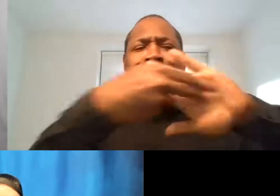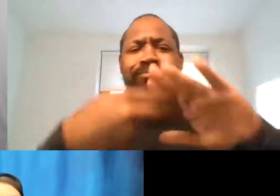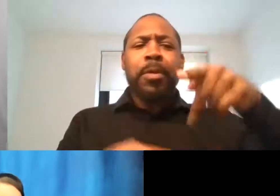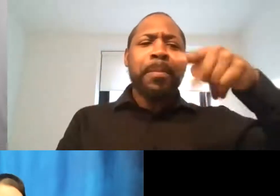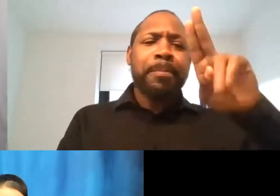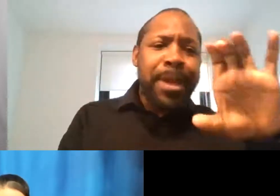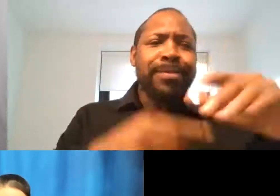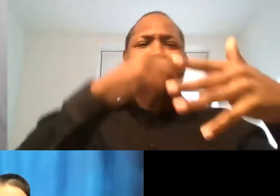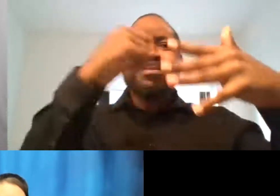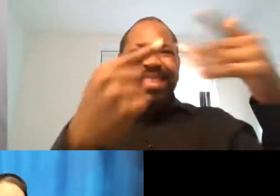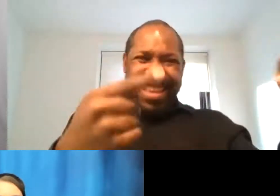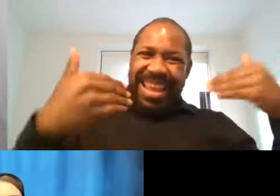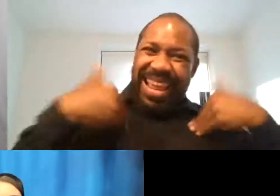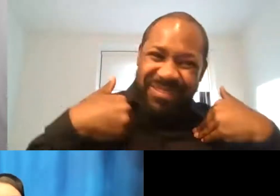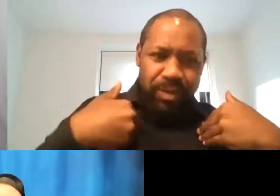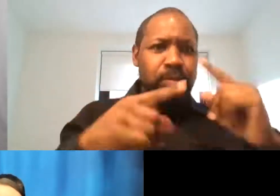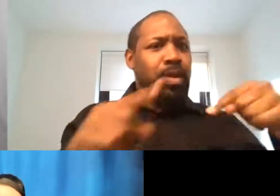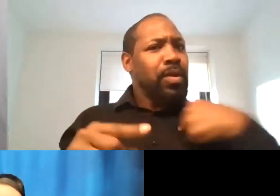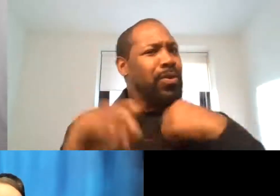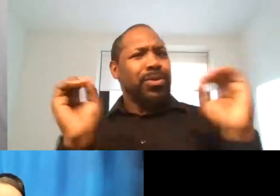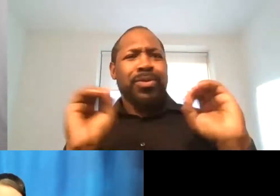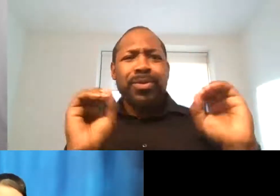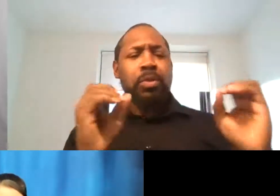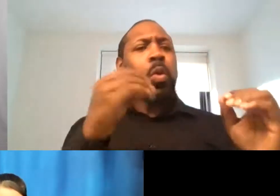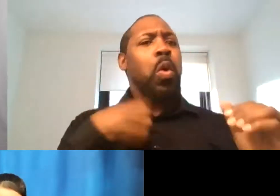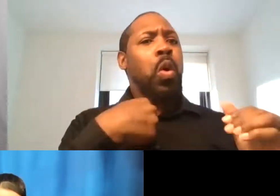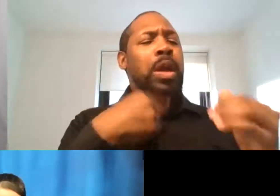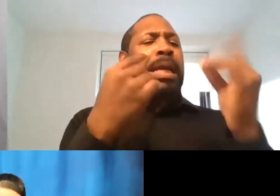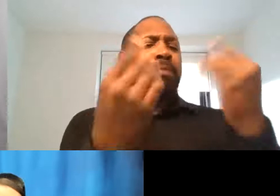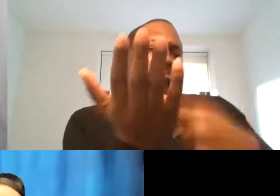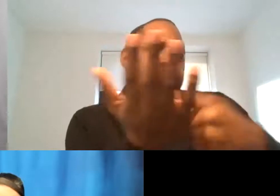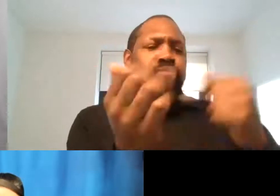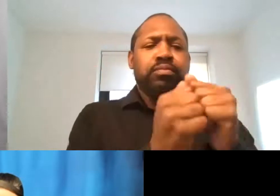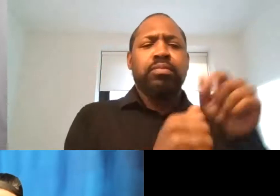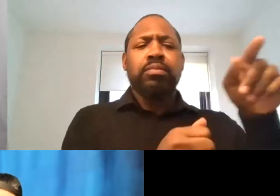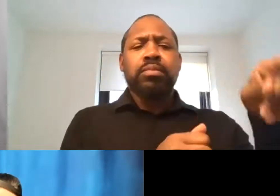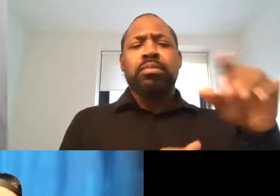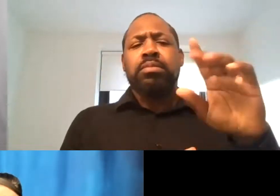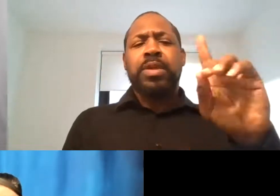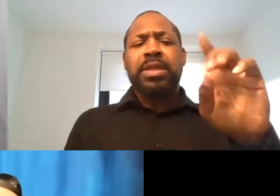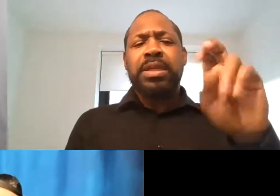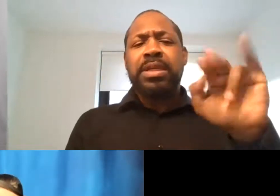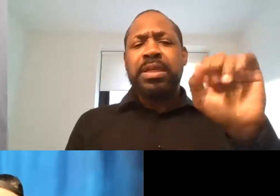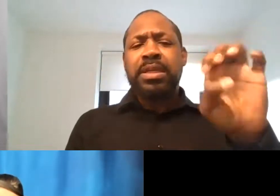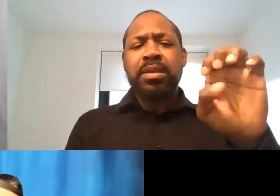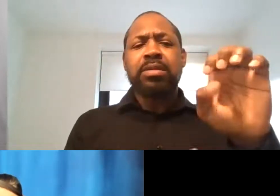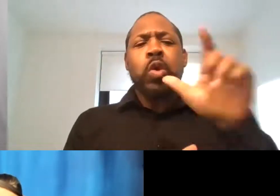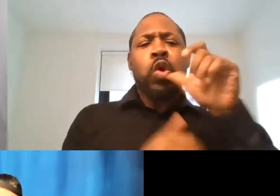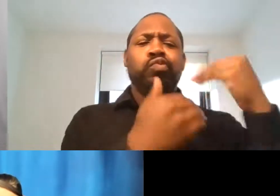in similar requirements to have on that committee, but we don't have anyone there. So I'm wondering